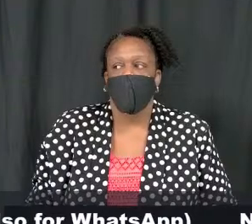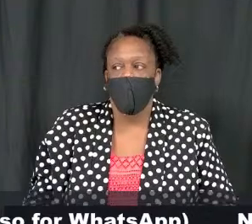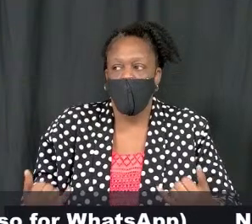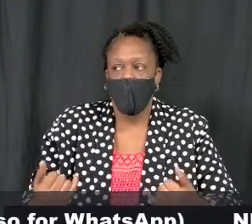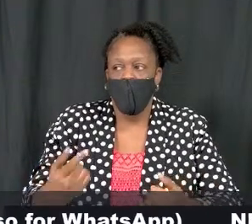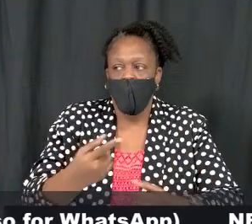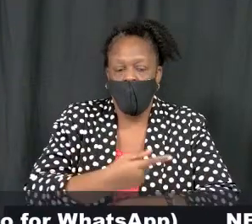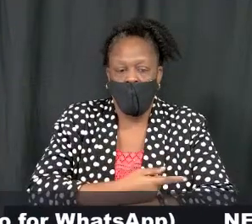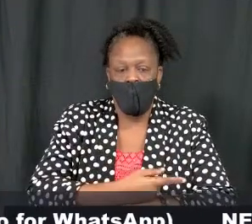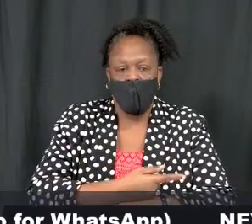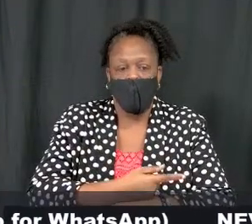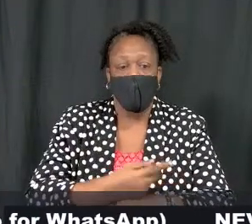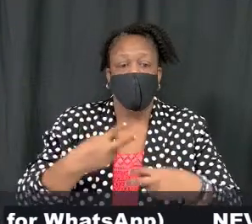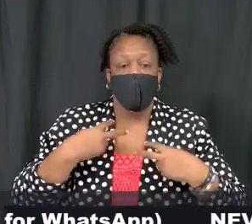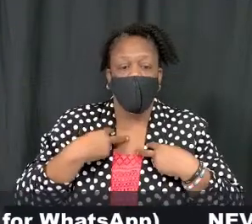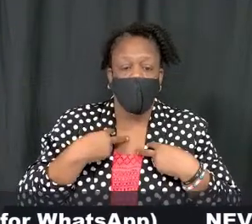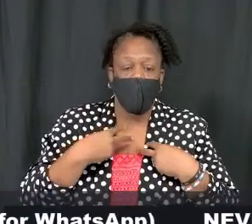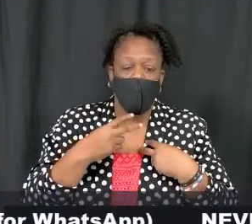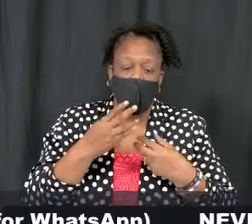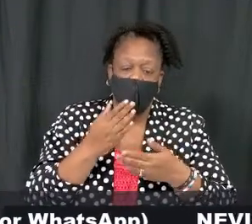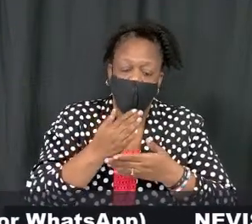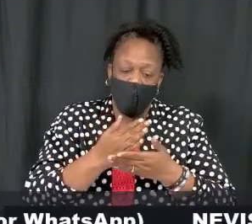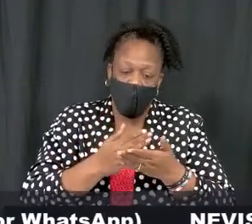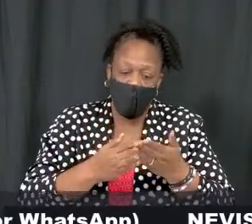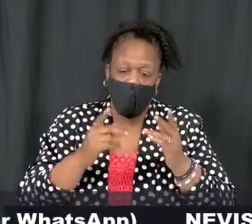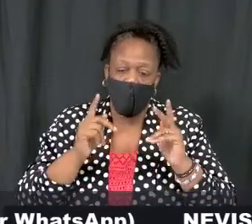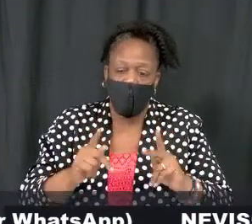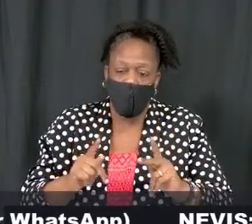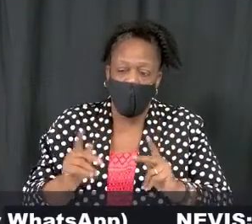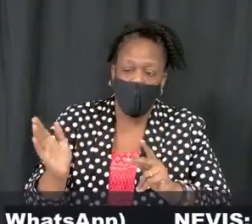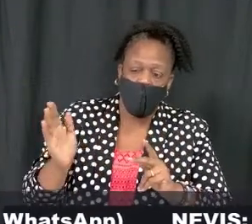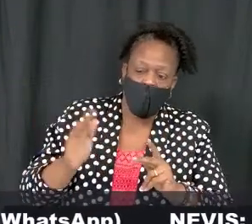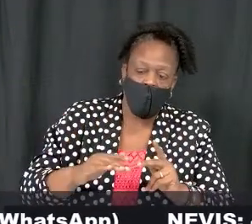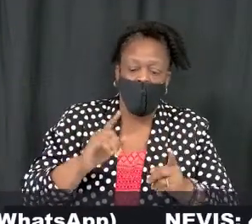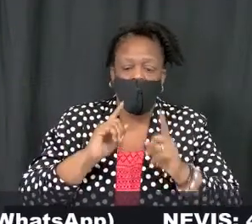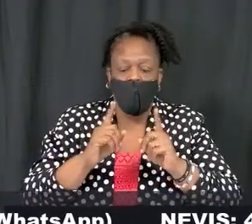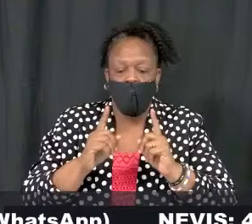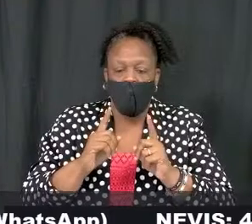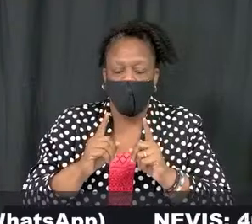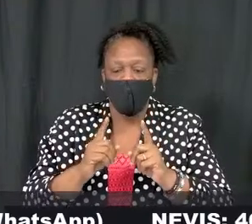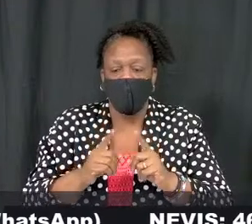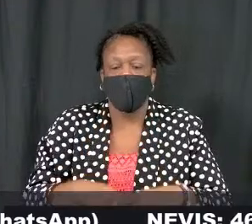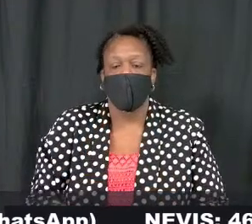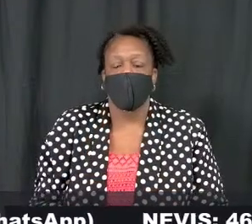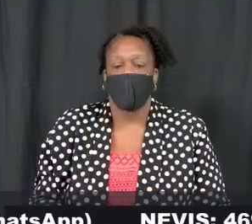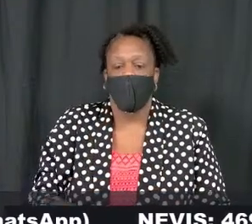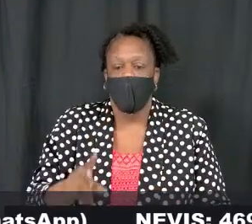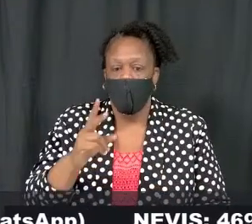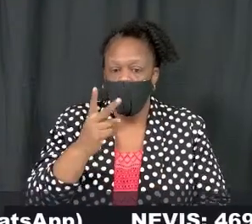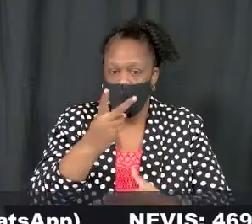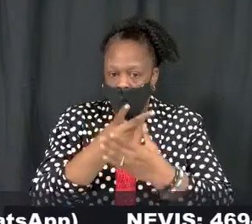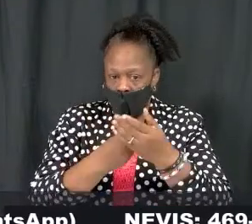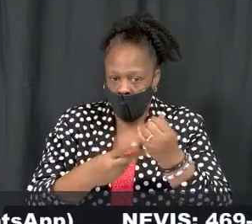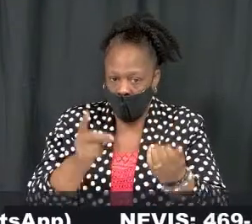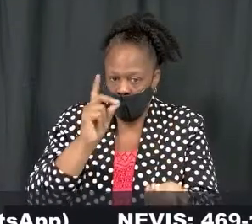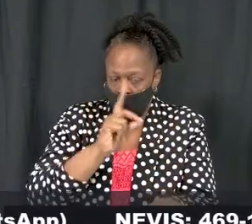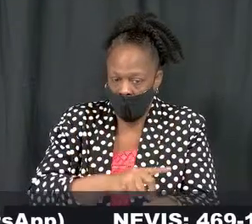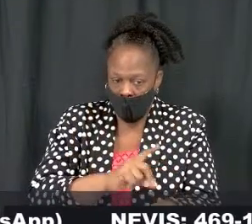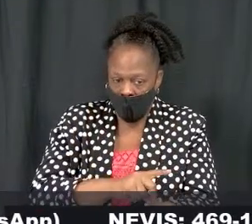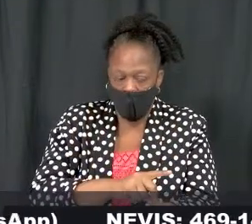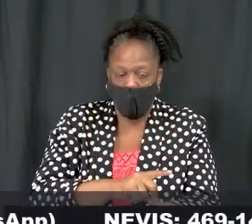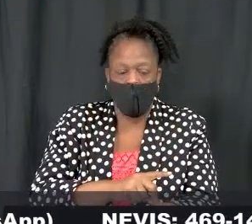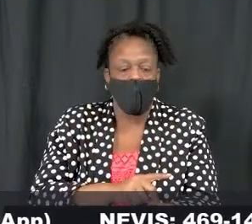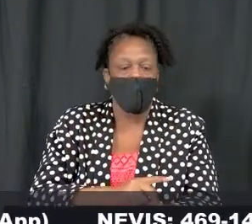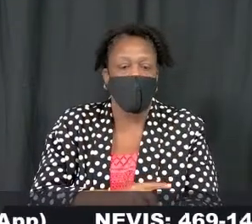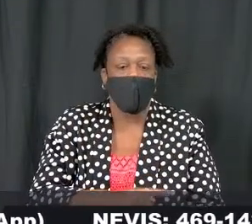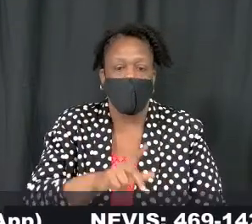Today we have a number of speakers, including the Chief Medical Officer, our Medical